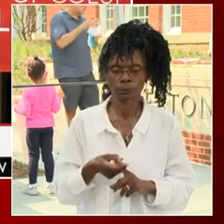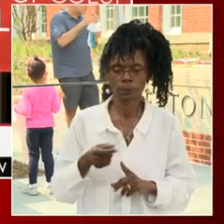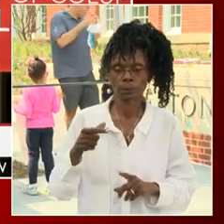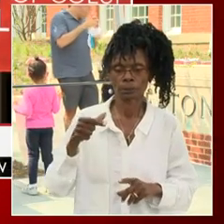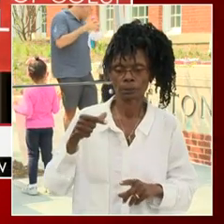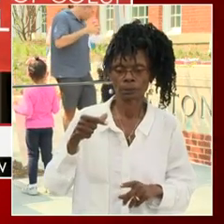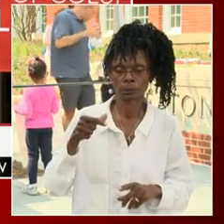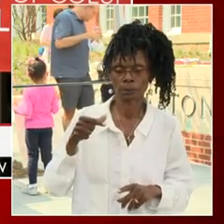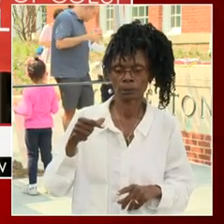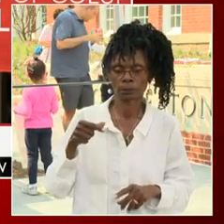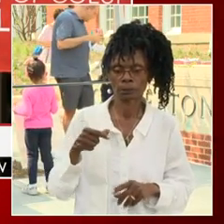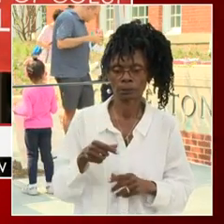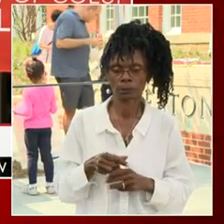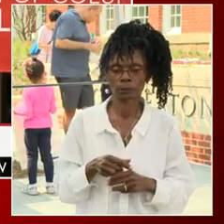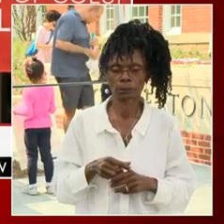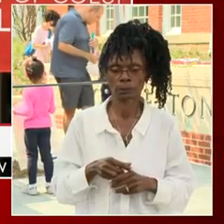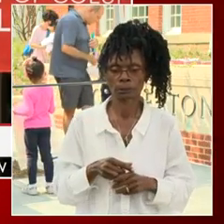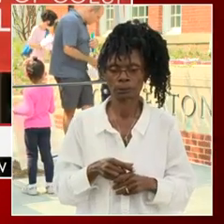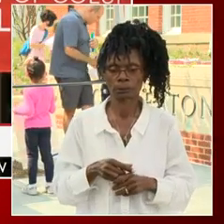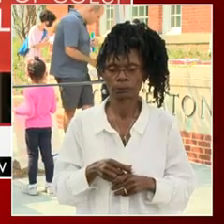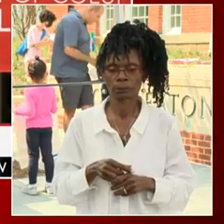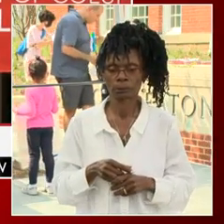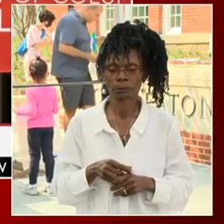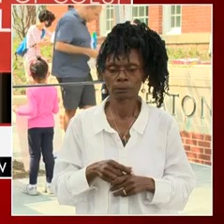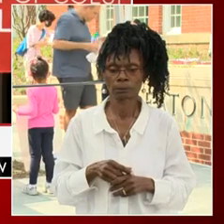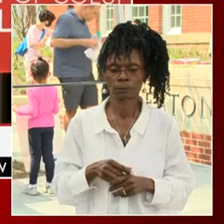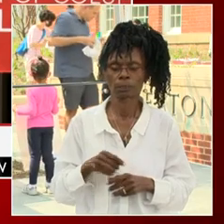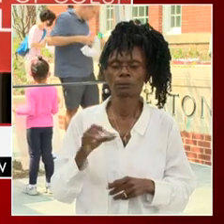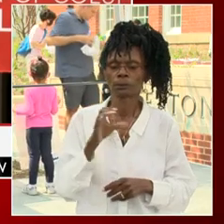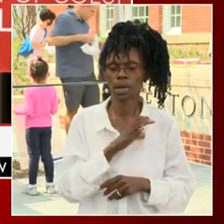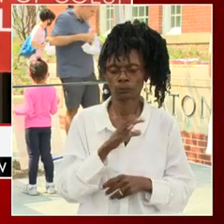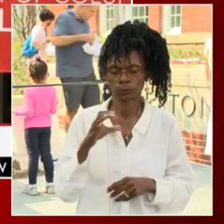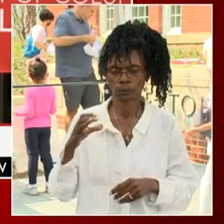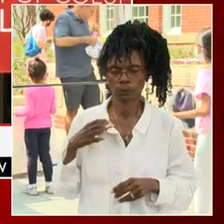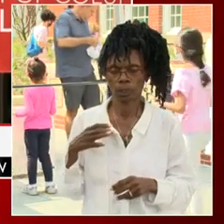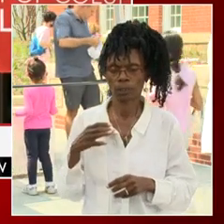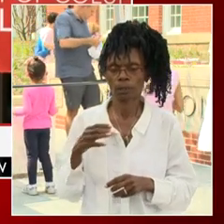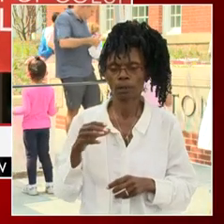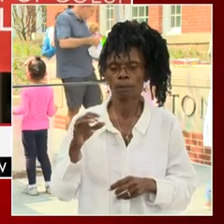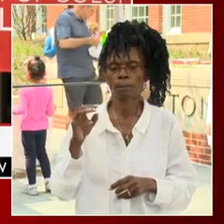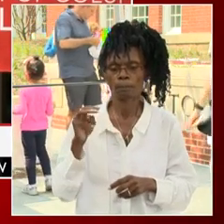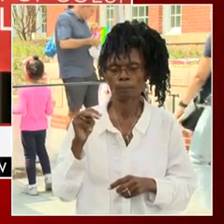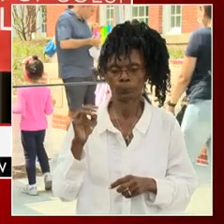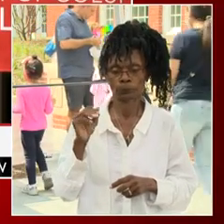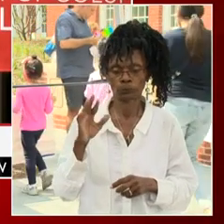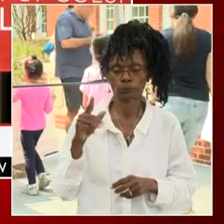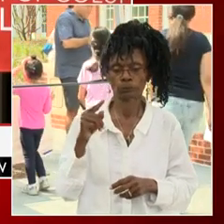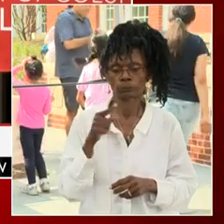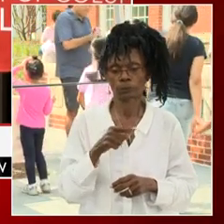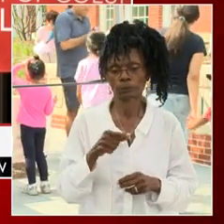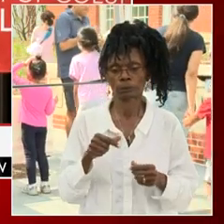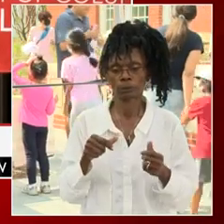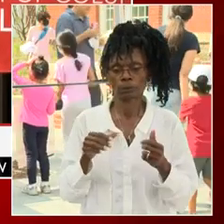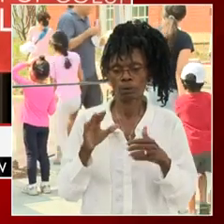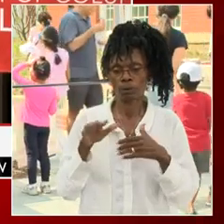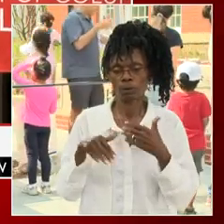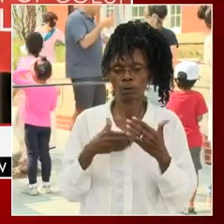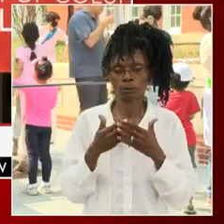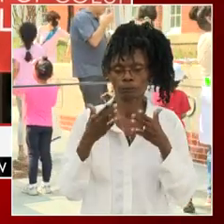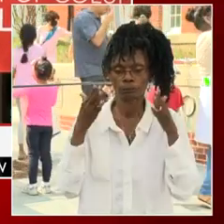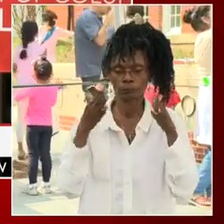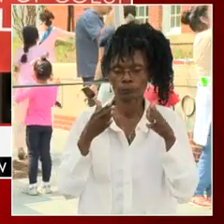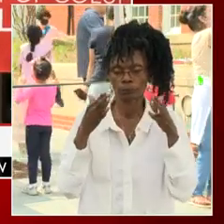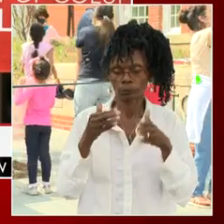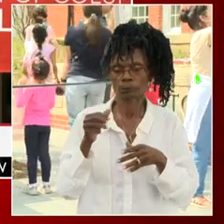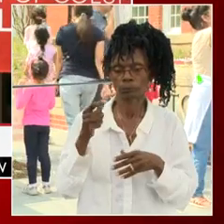applause. Mary has been very focused on all the educational facilities here